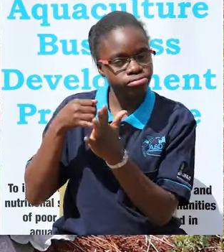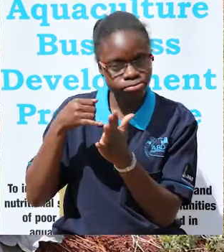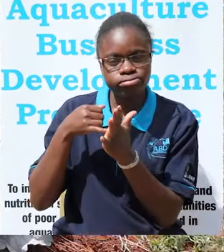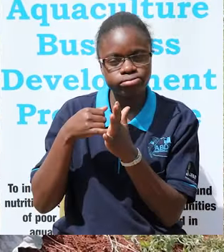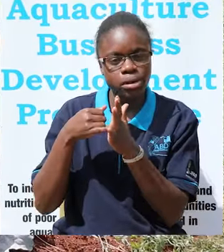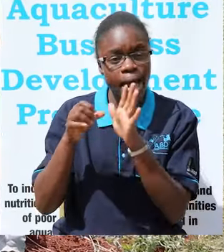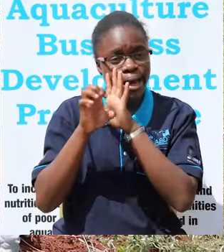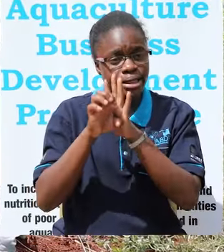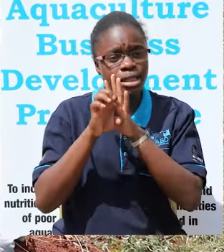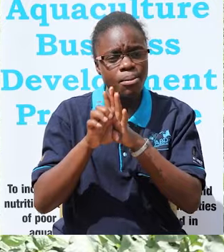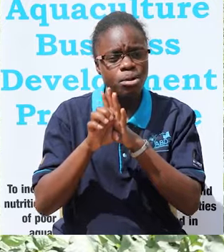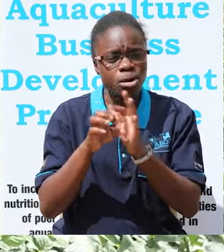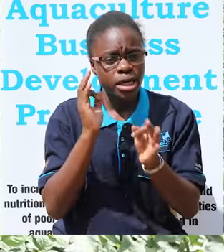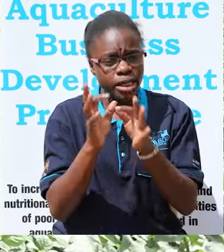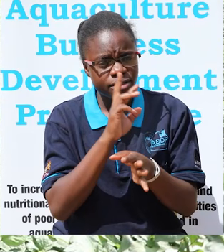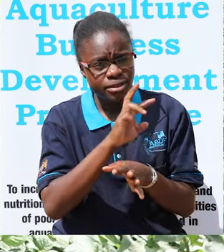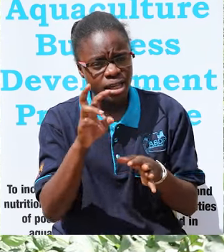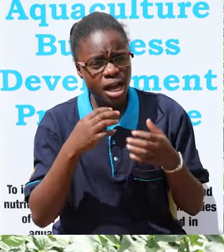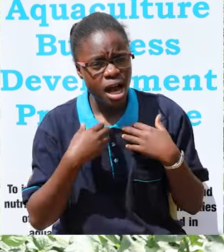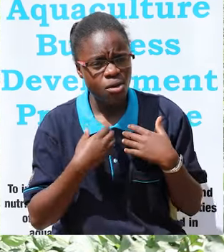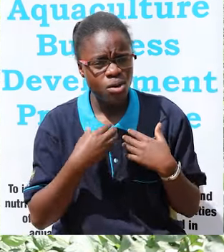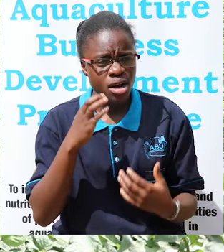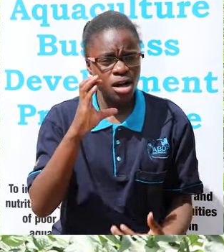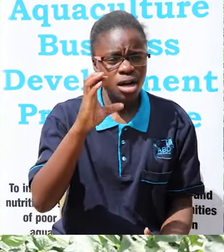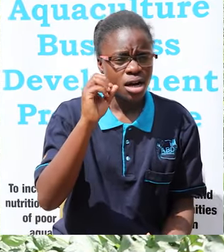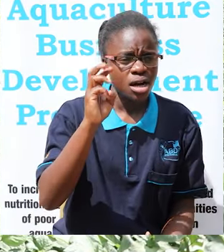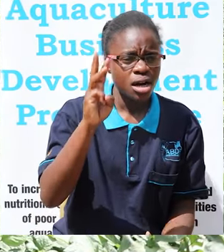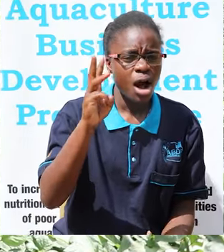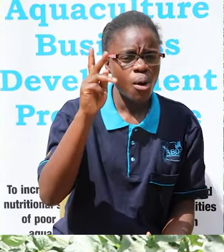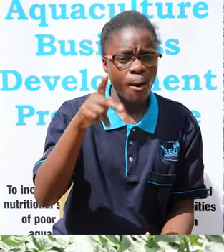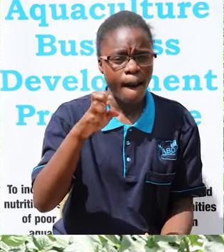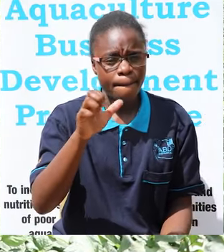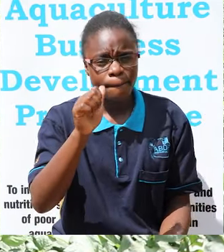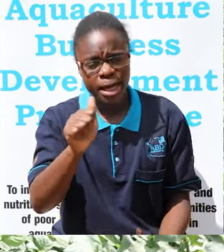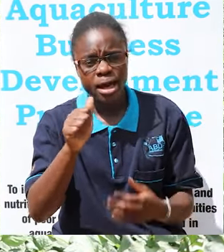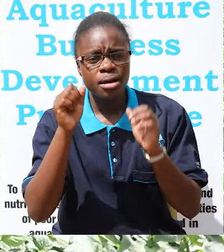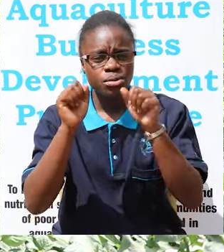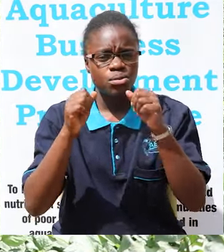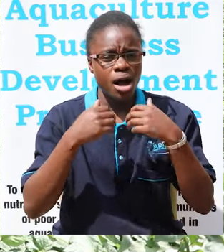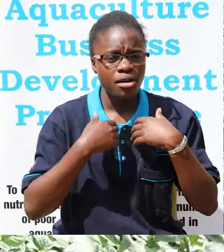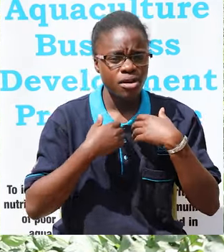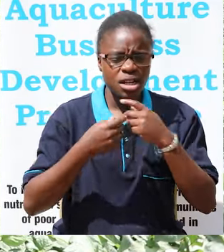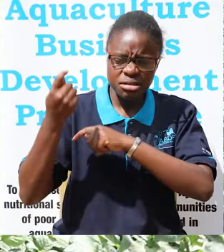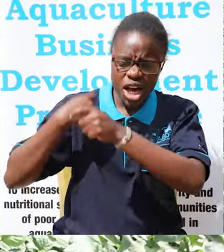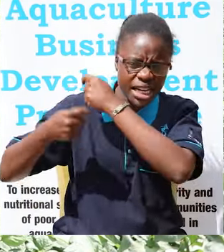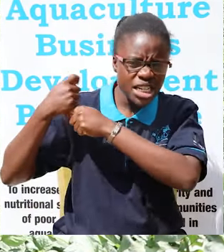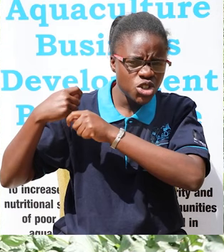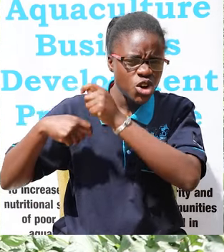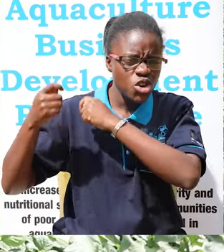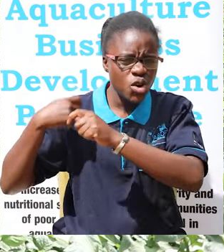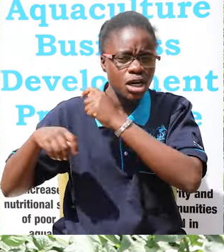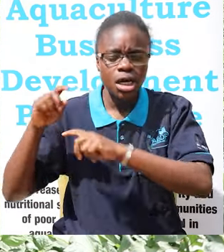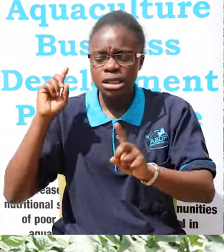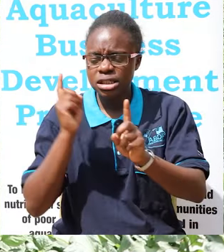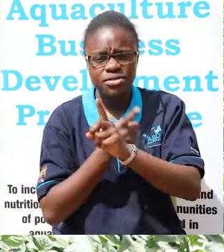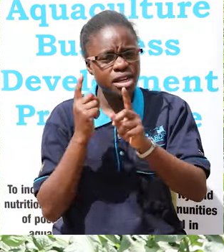I have cowpea leaf as a legume for to that kitchen garden. You can plant traditional